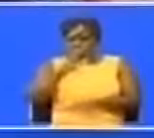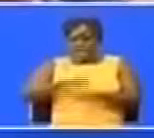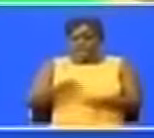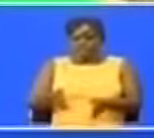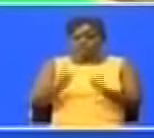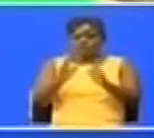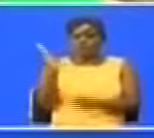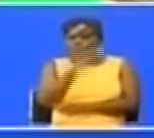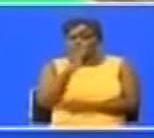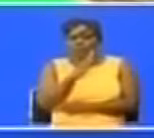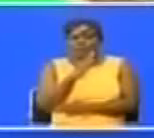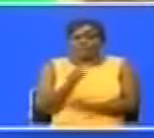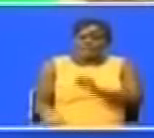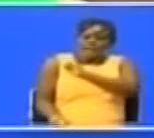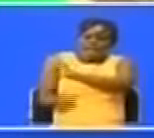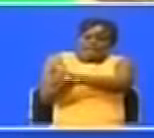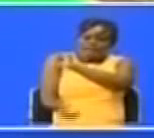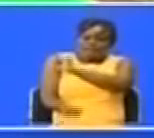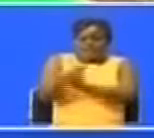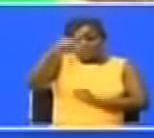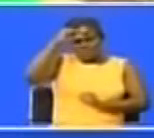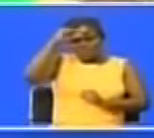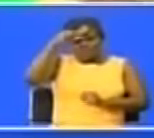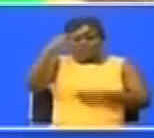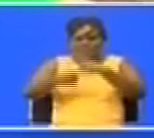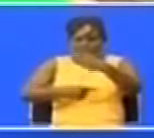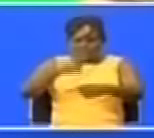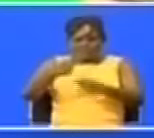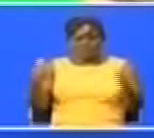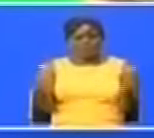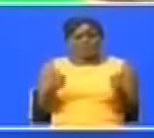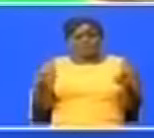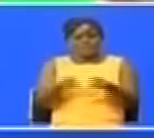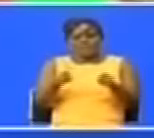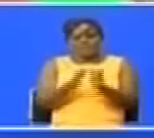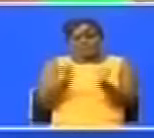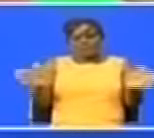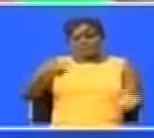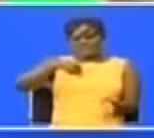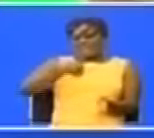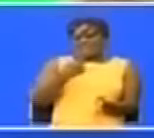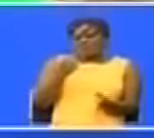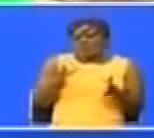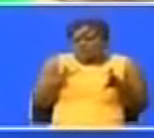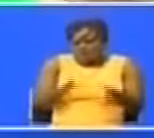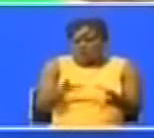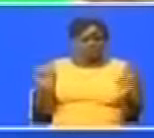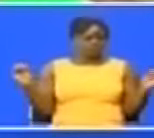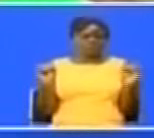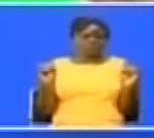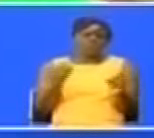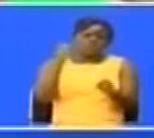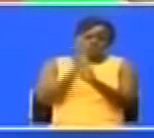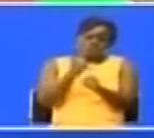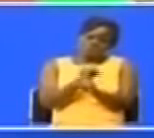litter. Naishauri serikali endelee na mkazo huu pamoja na wananchi, sisi tusifanye usafi kwa kushinikizwa,